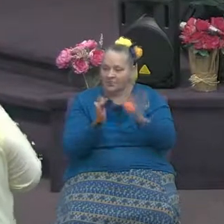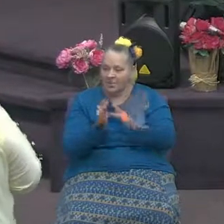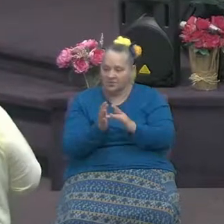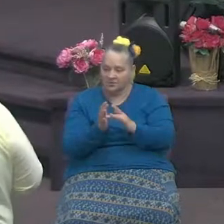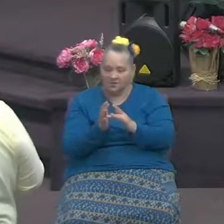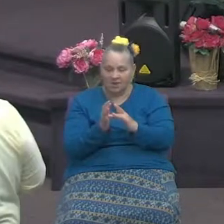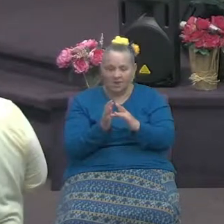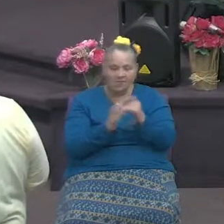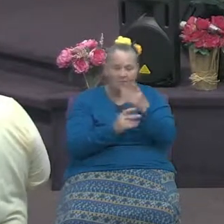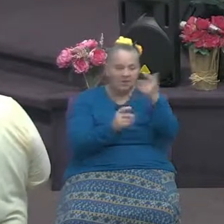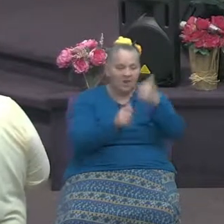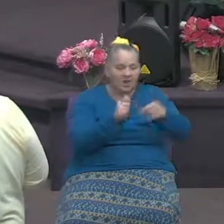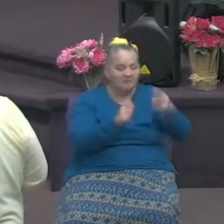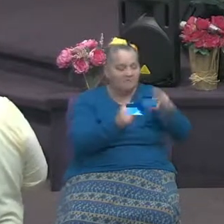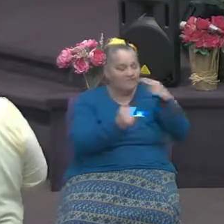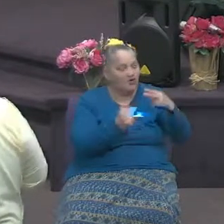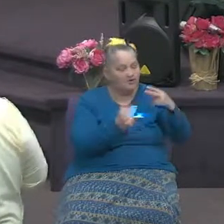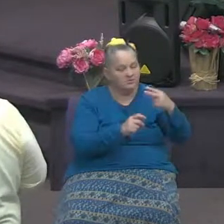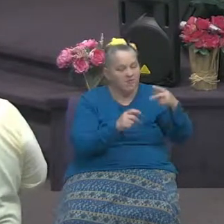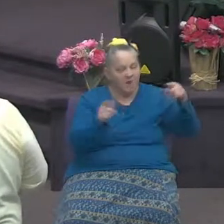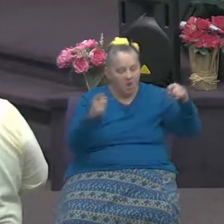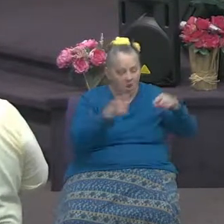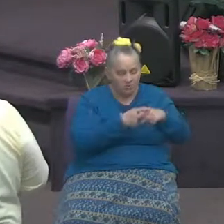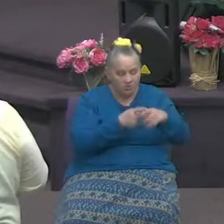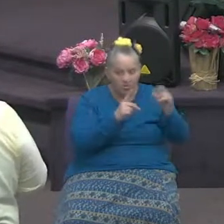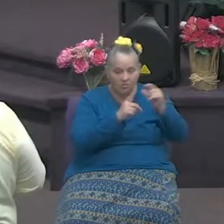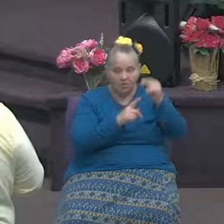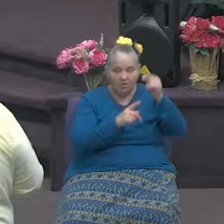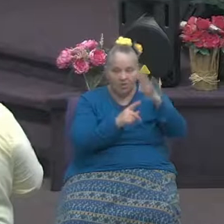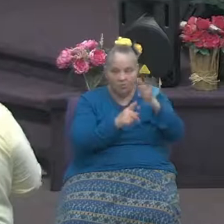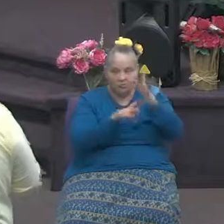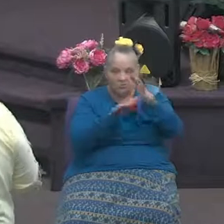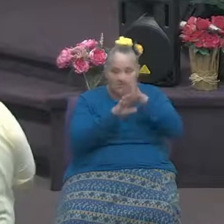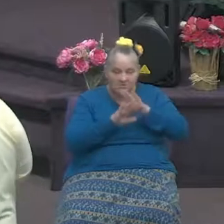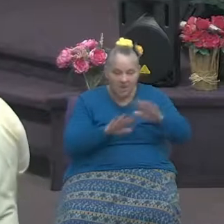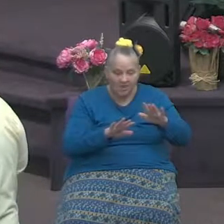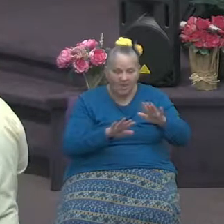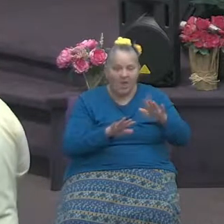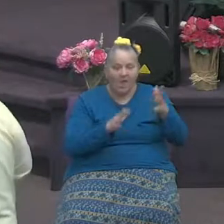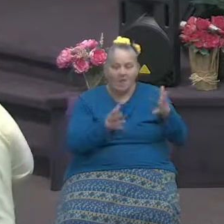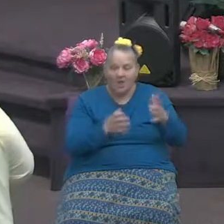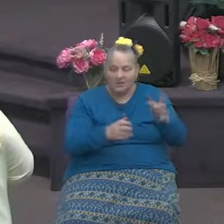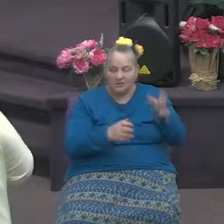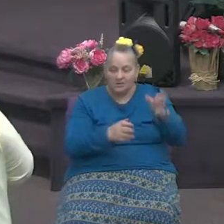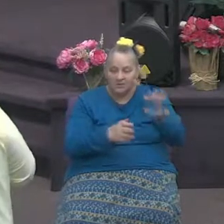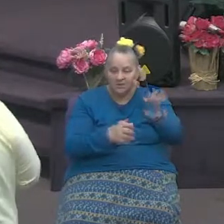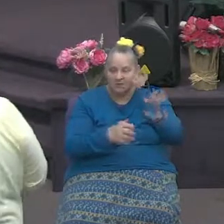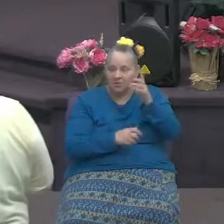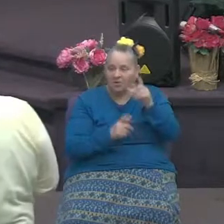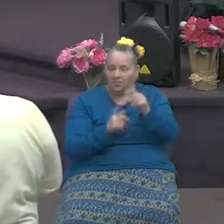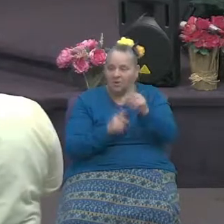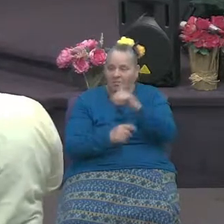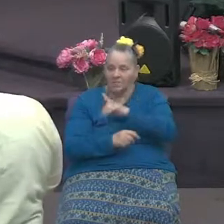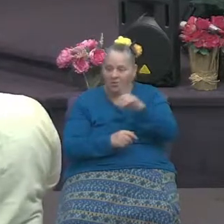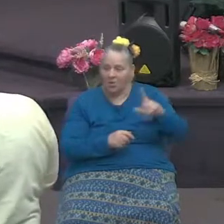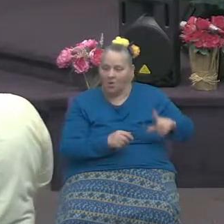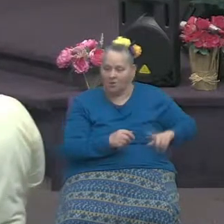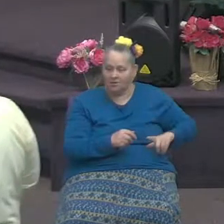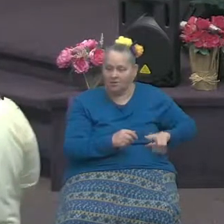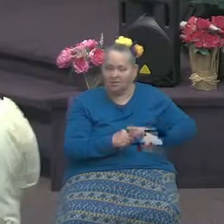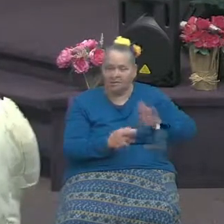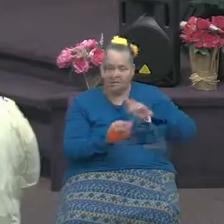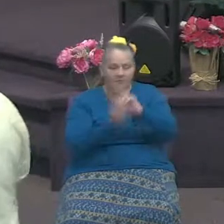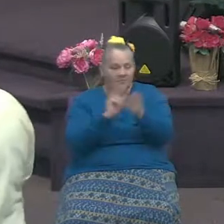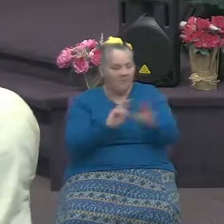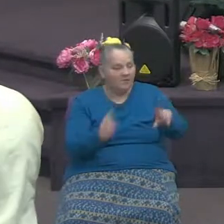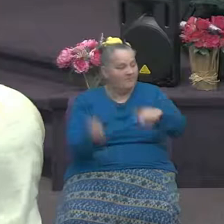I command every voice that would speak contrary to the word of God to be silent right now. And I want you to hear the word of the Lord. Repent and be